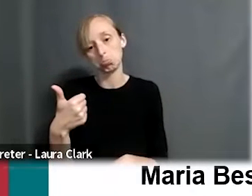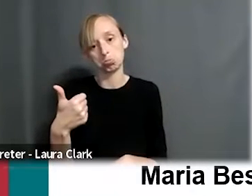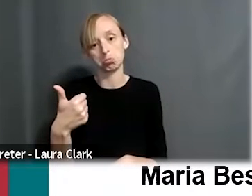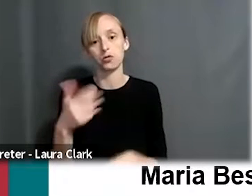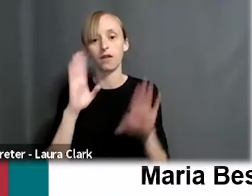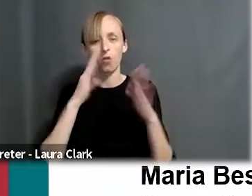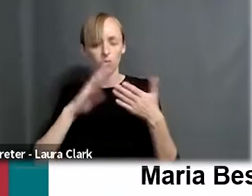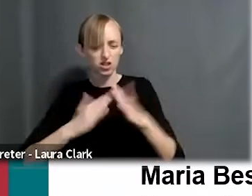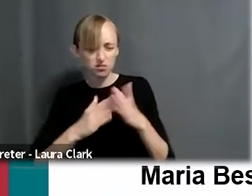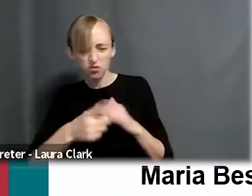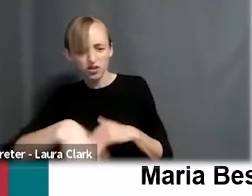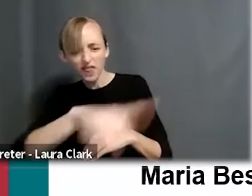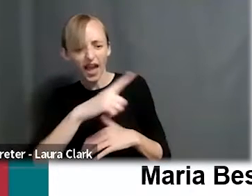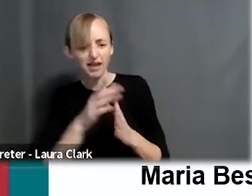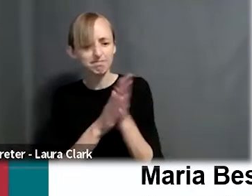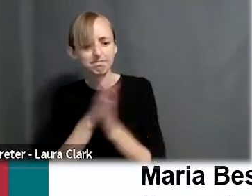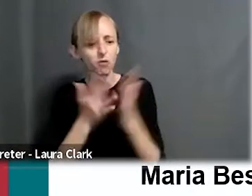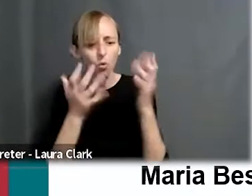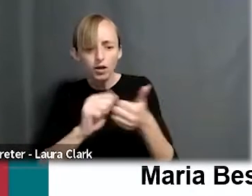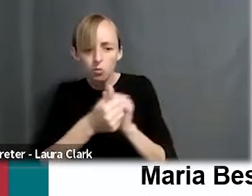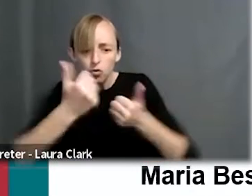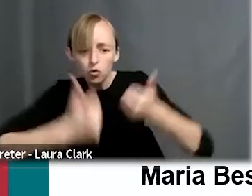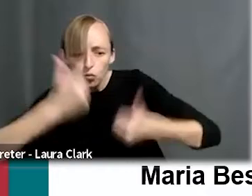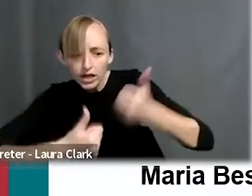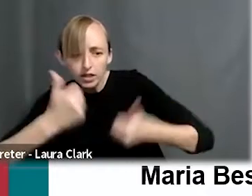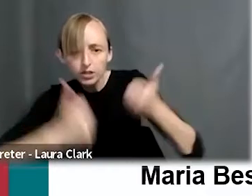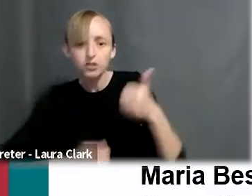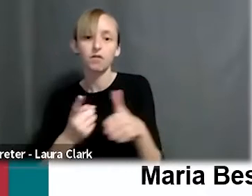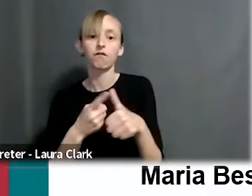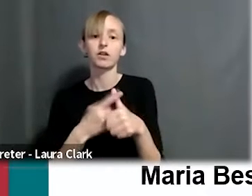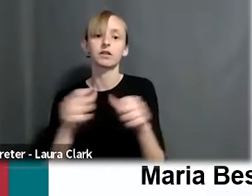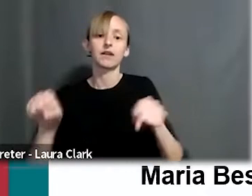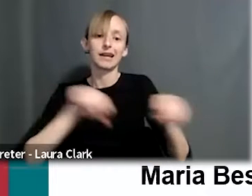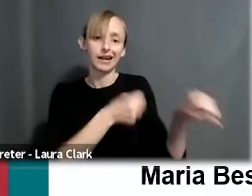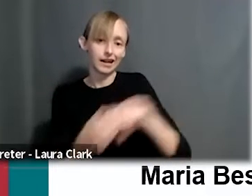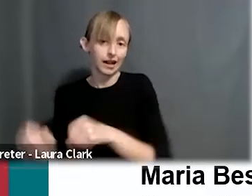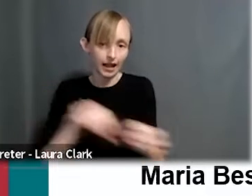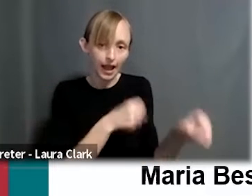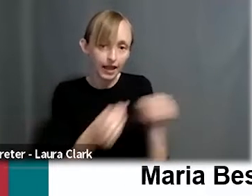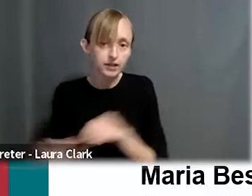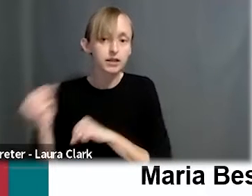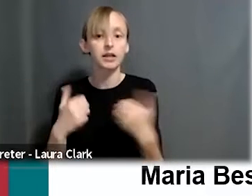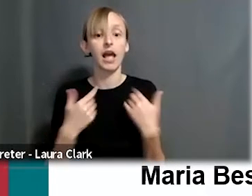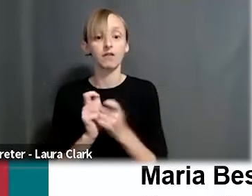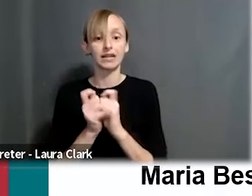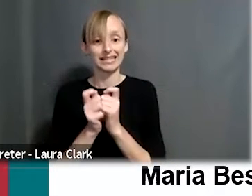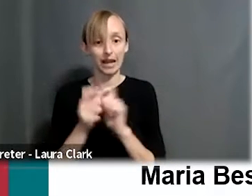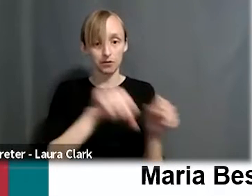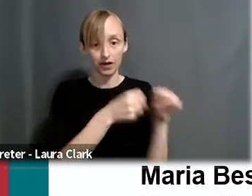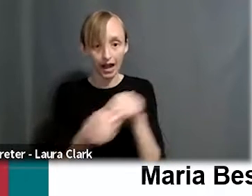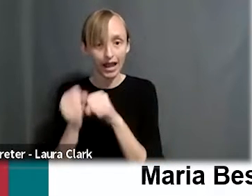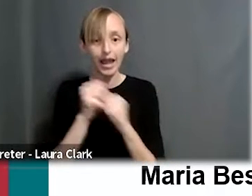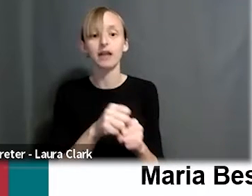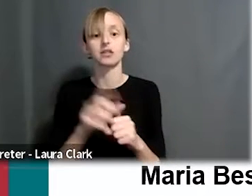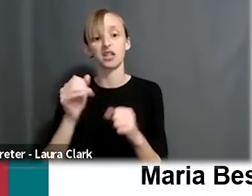what the community is kind of asking for. So we started out with a kayaking program. We have some really nice adaptive kayaks. We're able to do downriver